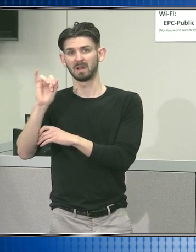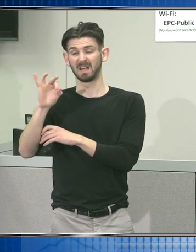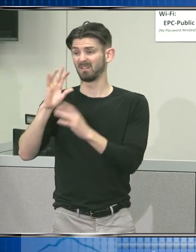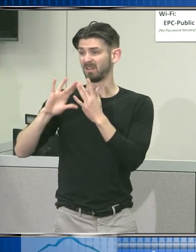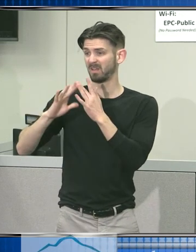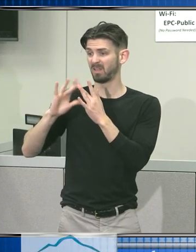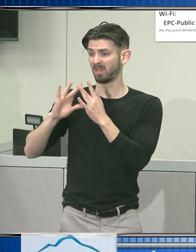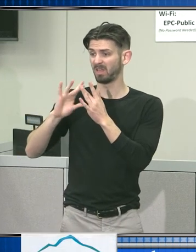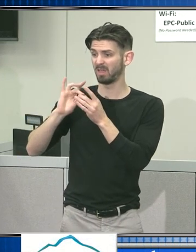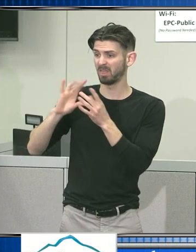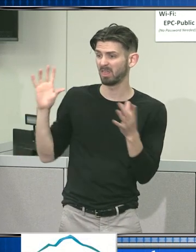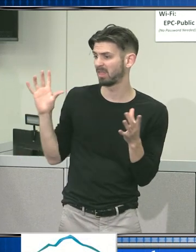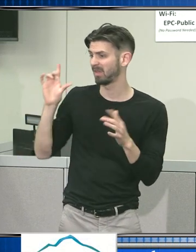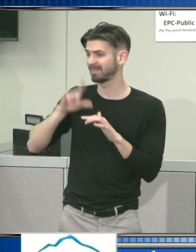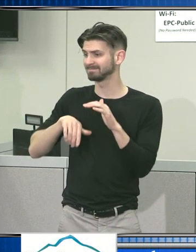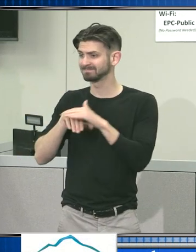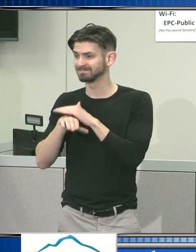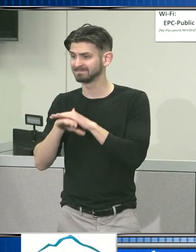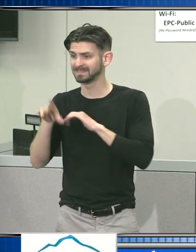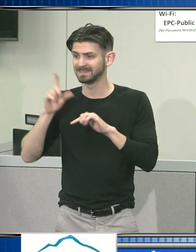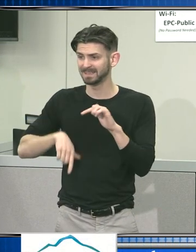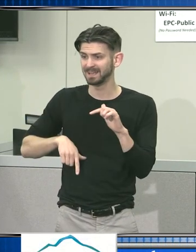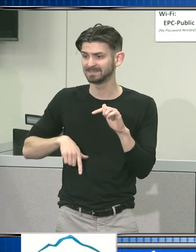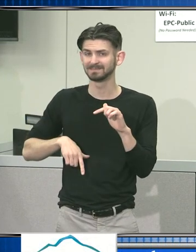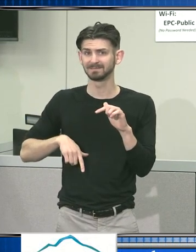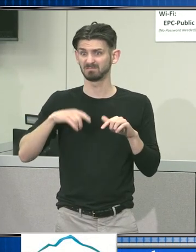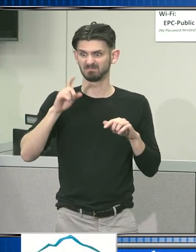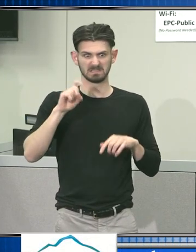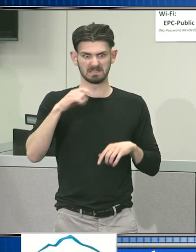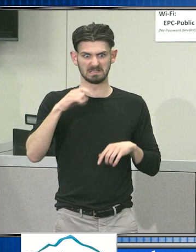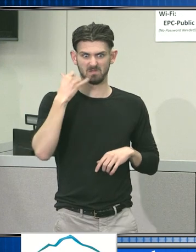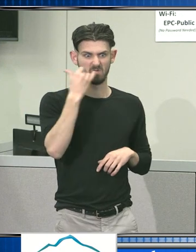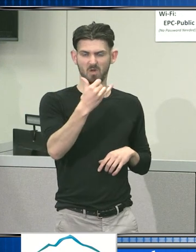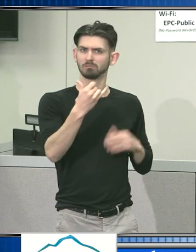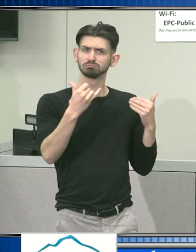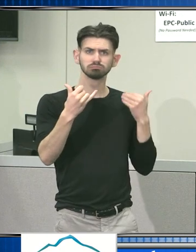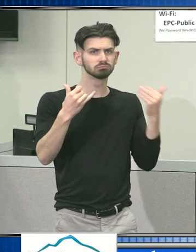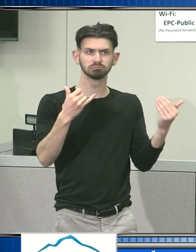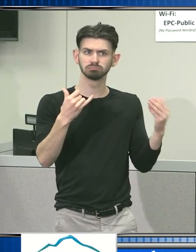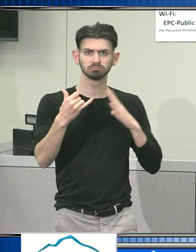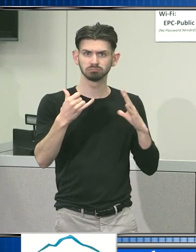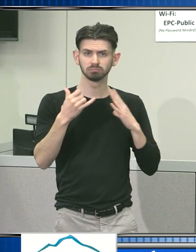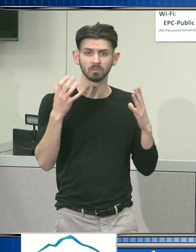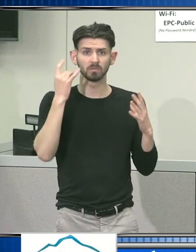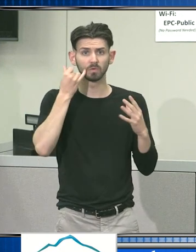the internet and you need to make a call, you can also do that, and you can do that at